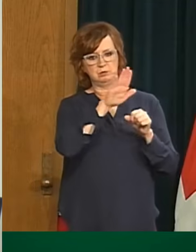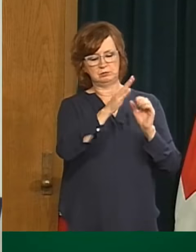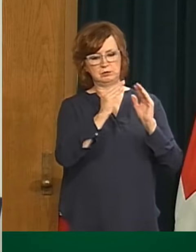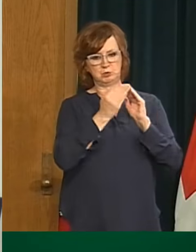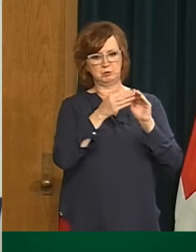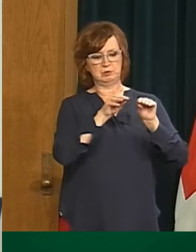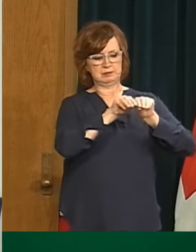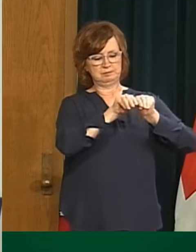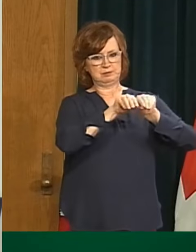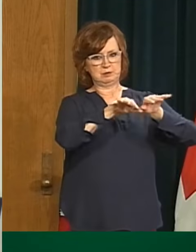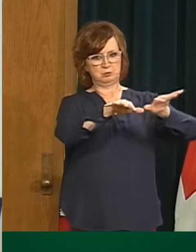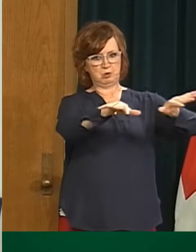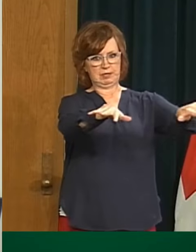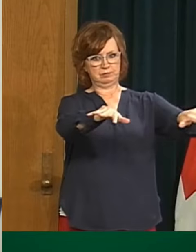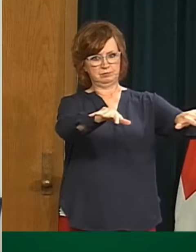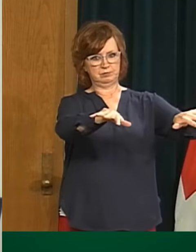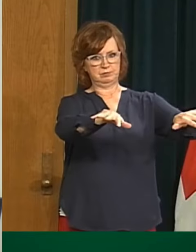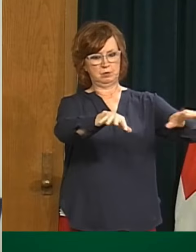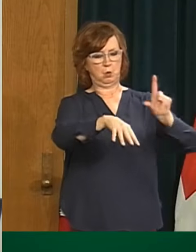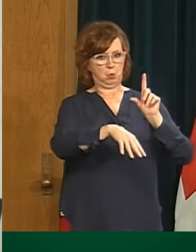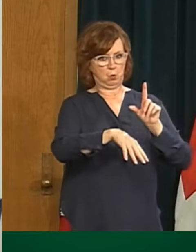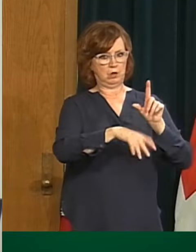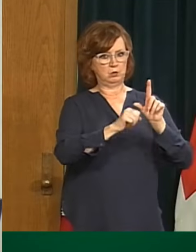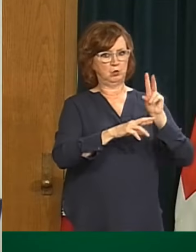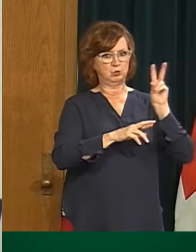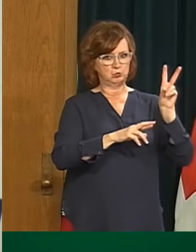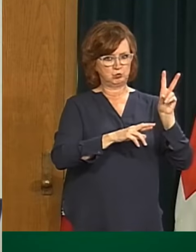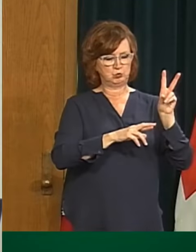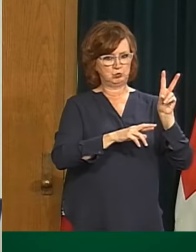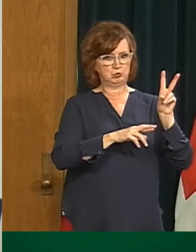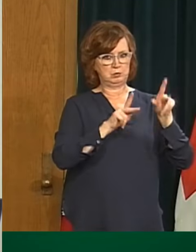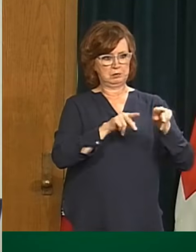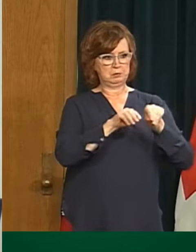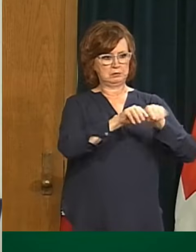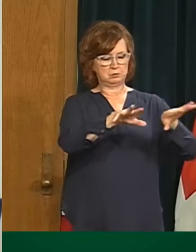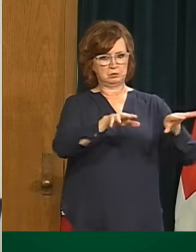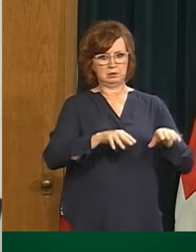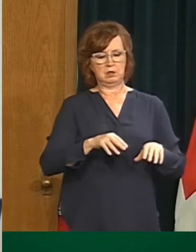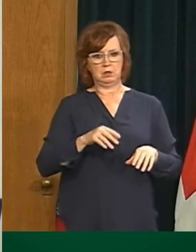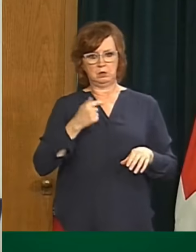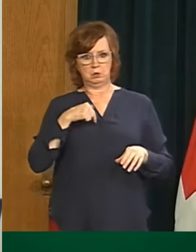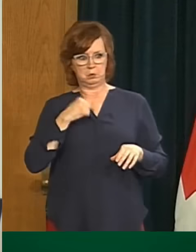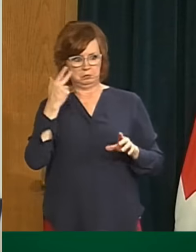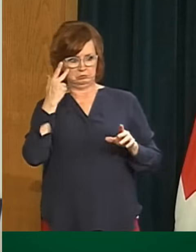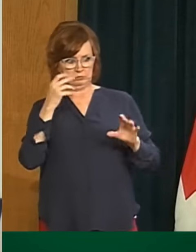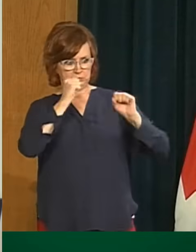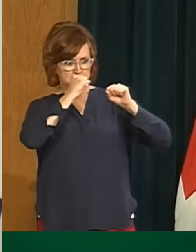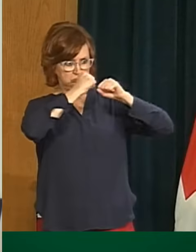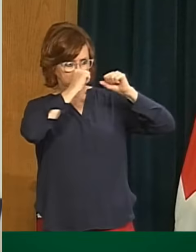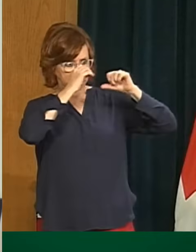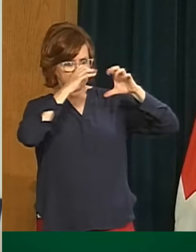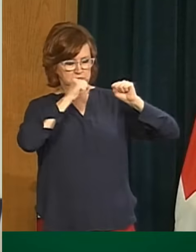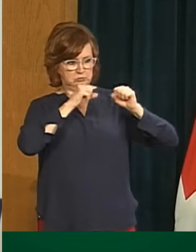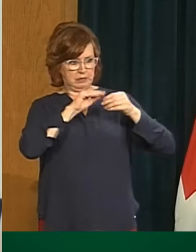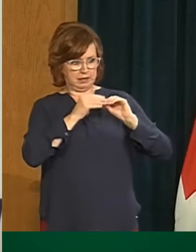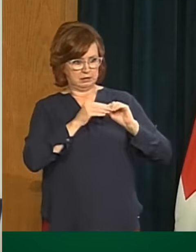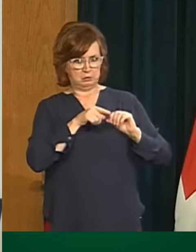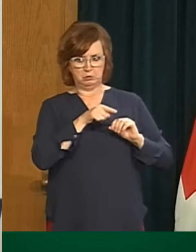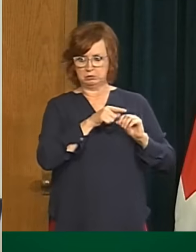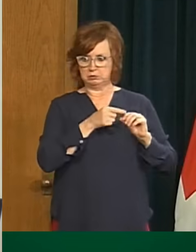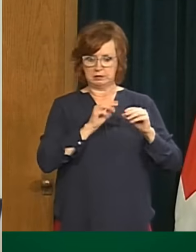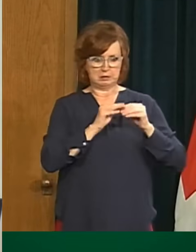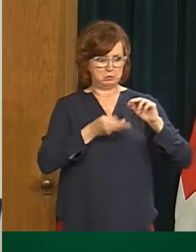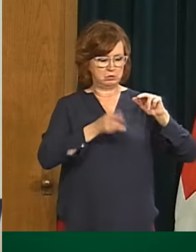as cases. And I also want to emphasize that while the number of cases is very alarming, we also have to recognize that this is the product of very